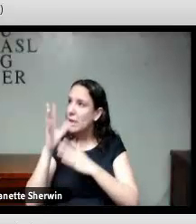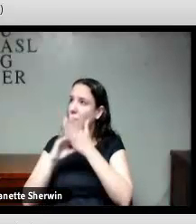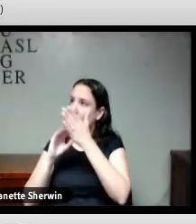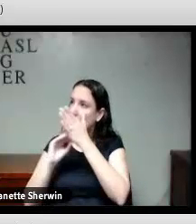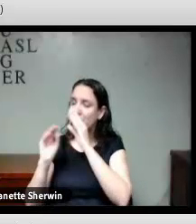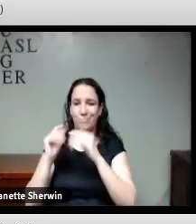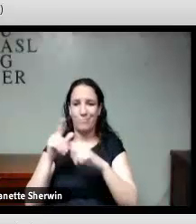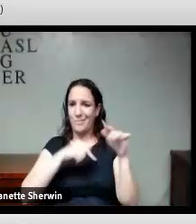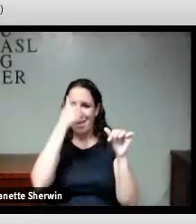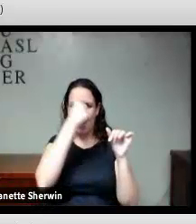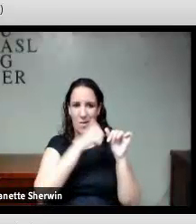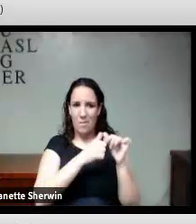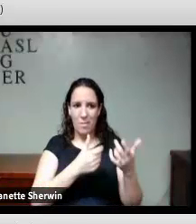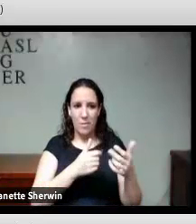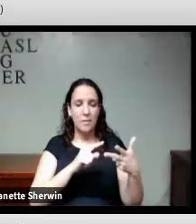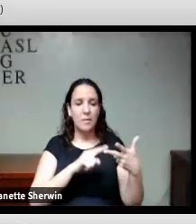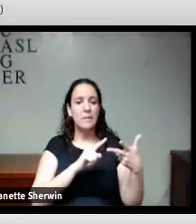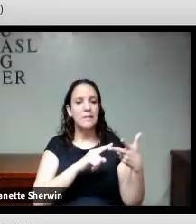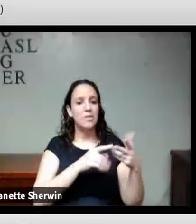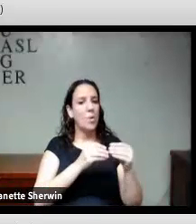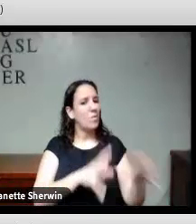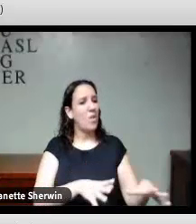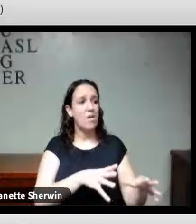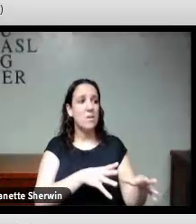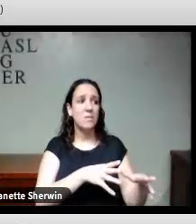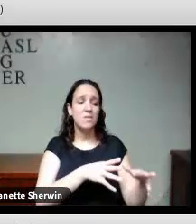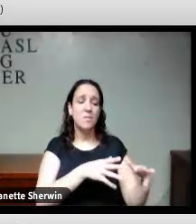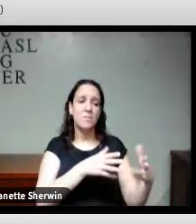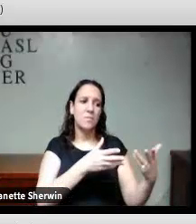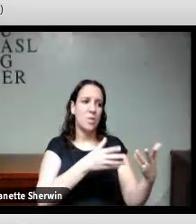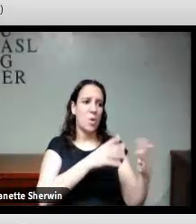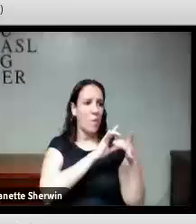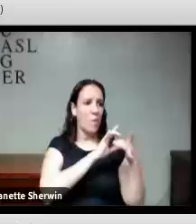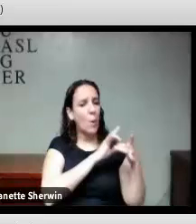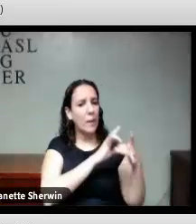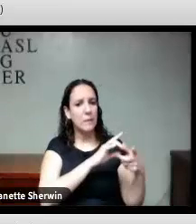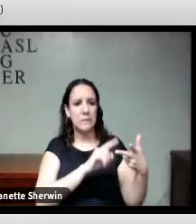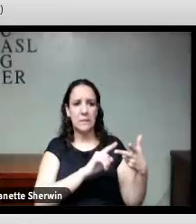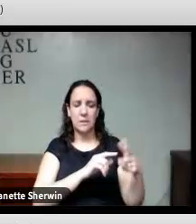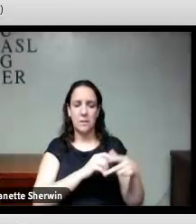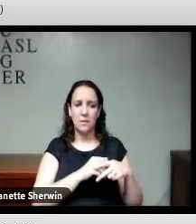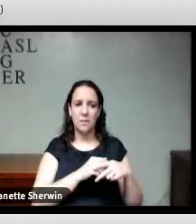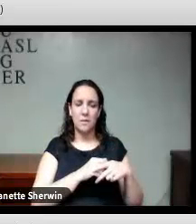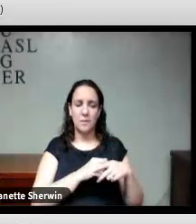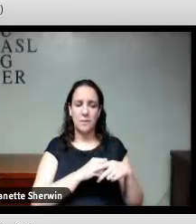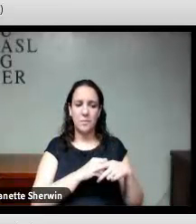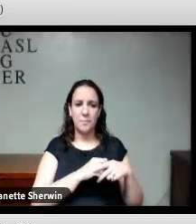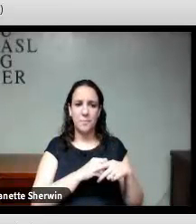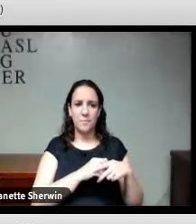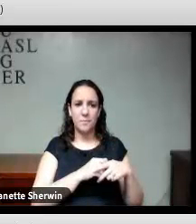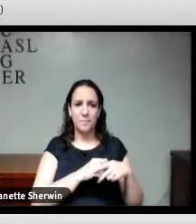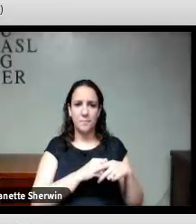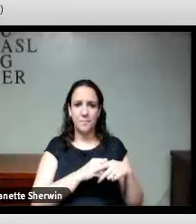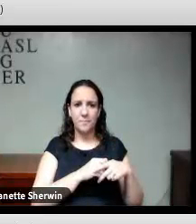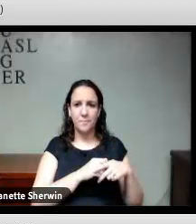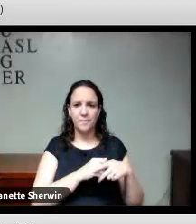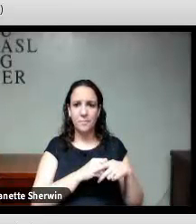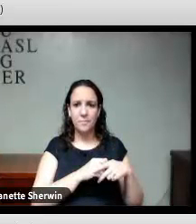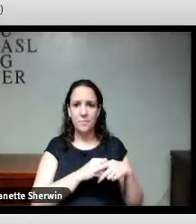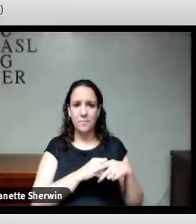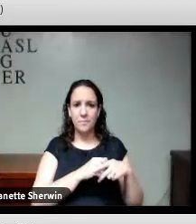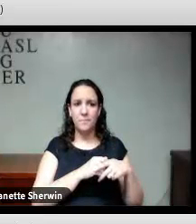that loss of loyalty that several of you alluded to. The one thing, I think if we could protect anything in our libraries, it would be our